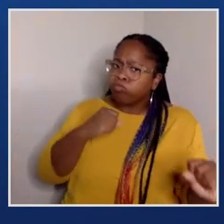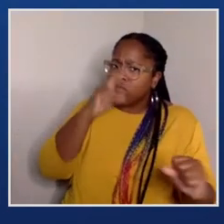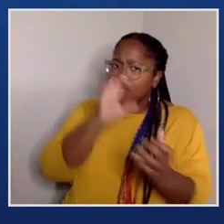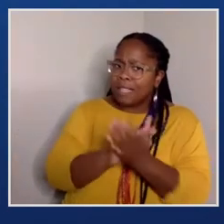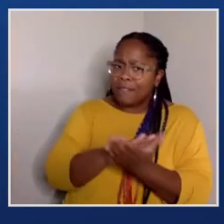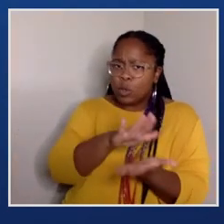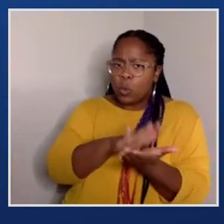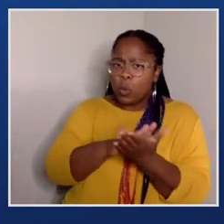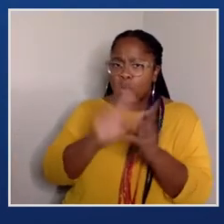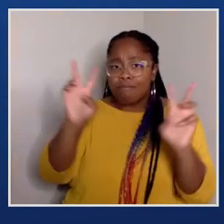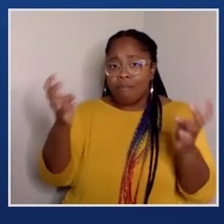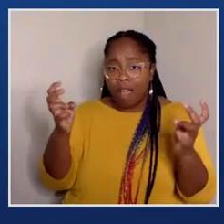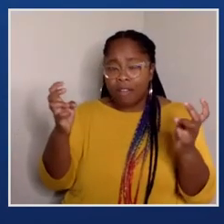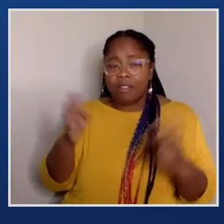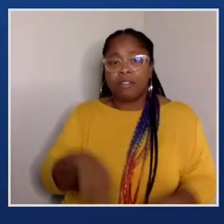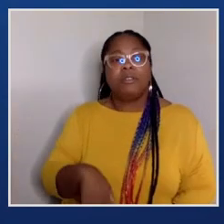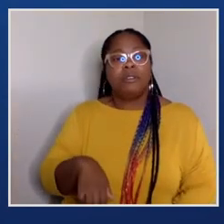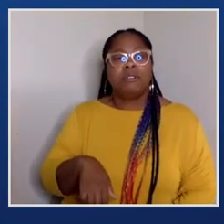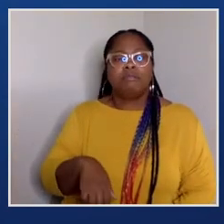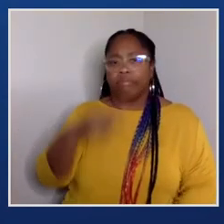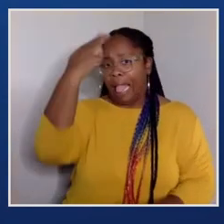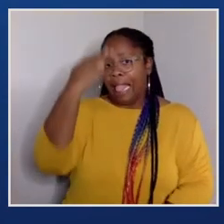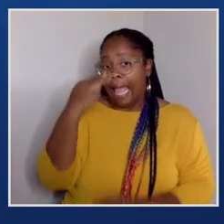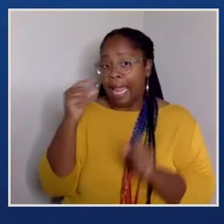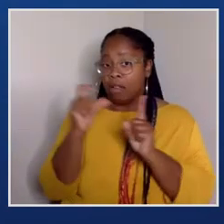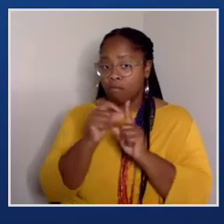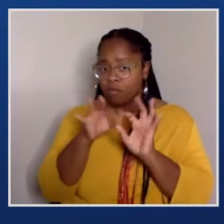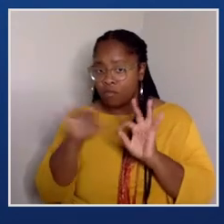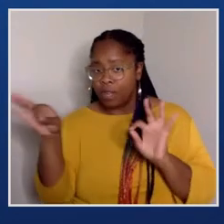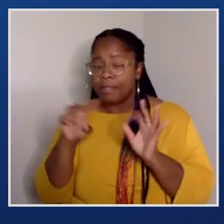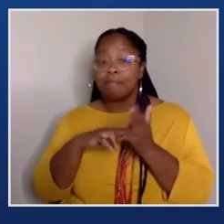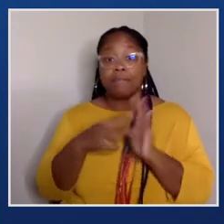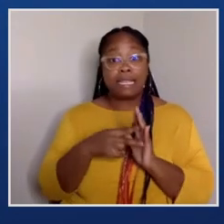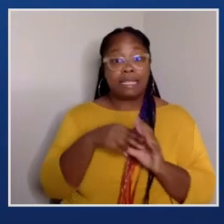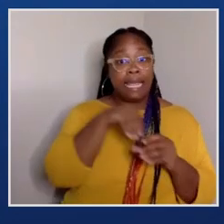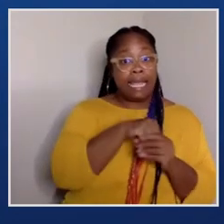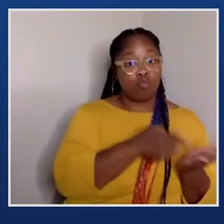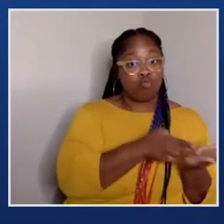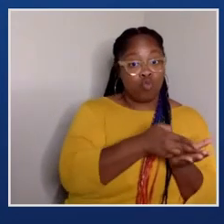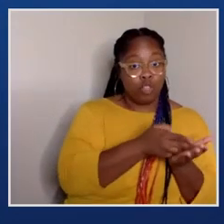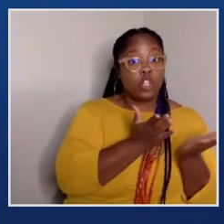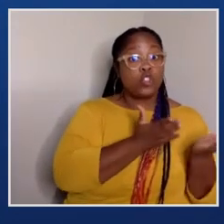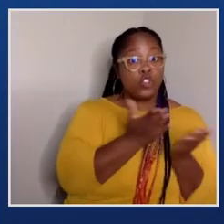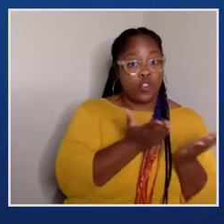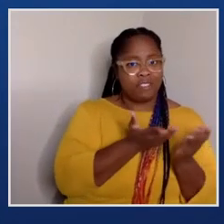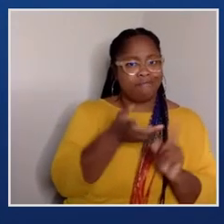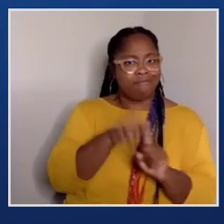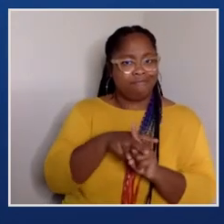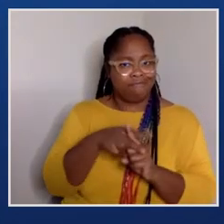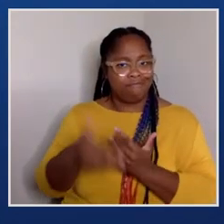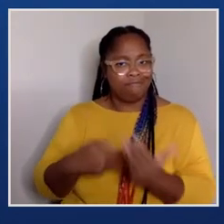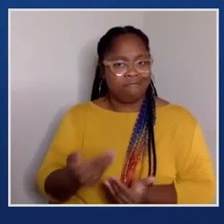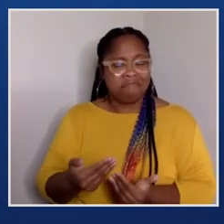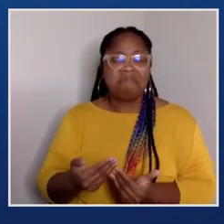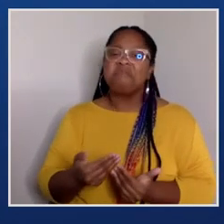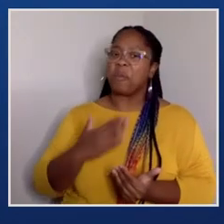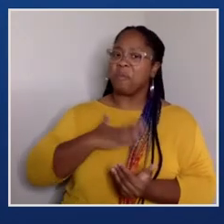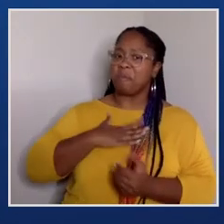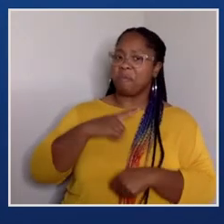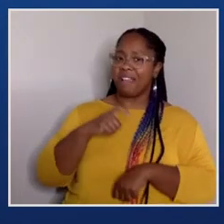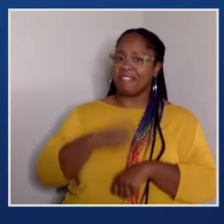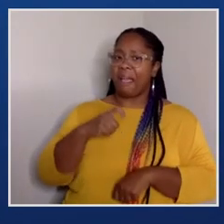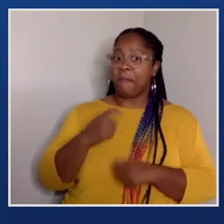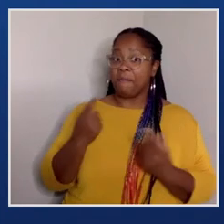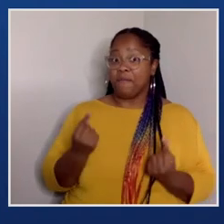which is Veritas et Utilitas, which translates to in truth and service. And so I am spending my time in service